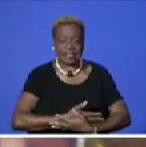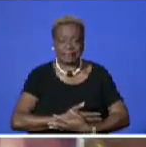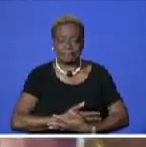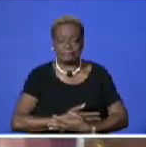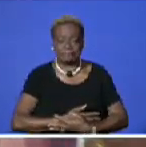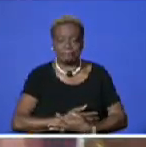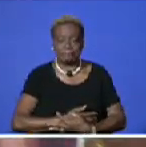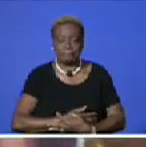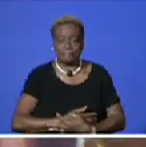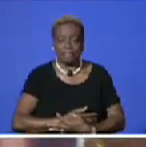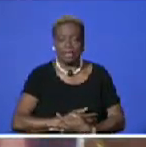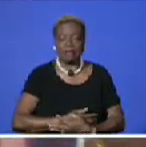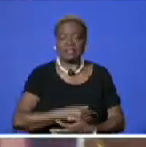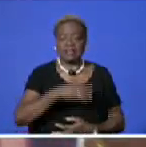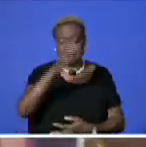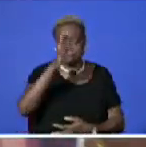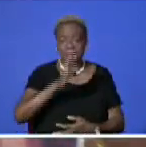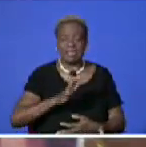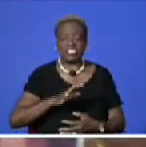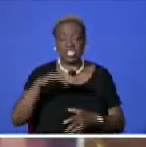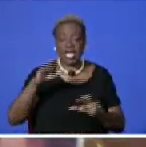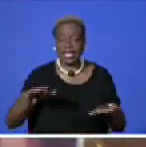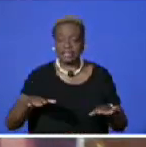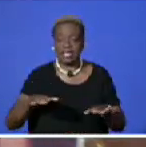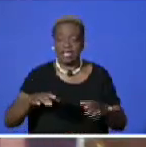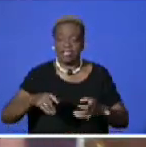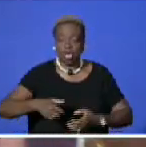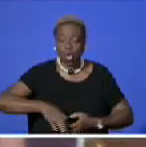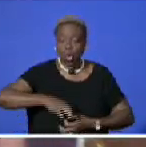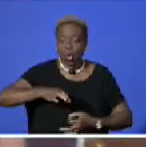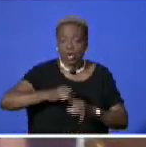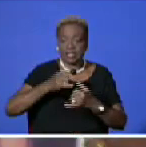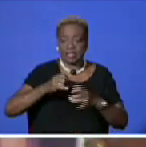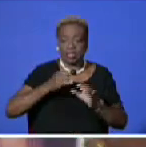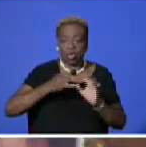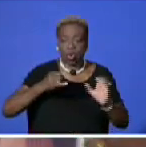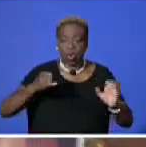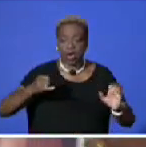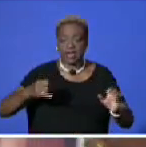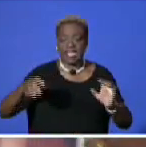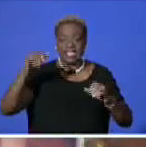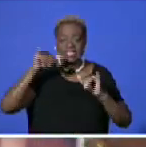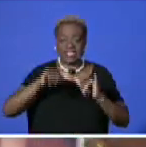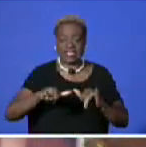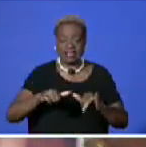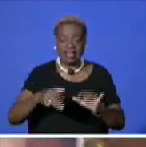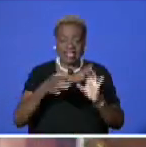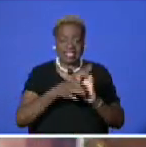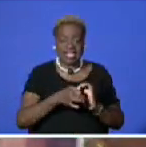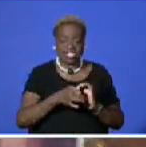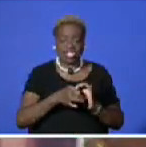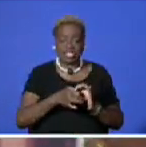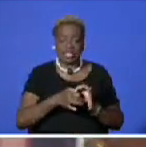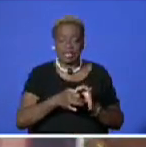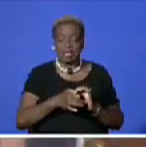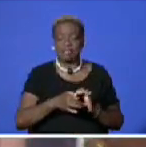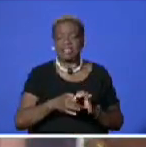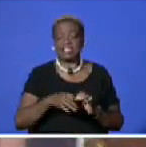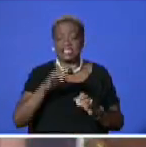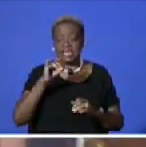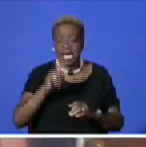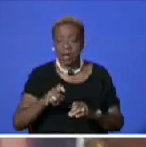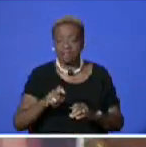found a male child with the umbilical cord still attached. The child is currently receiving medical attention. Investigations